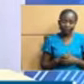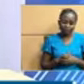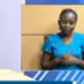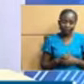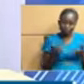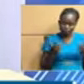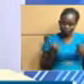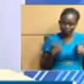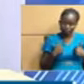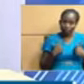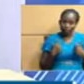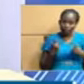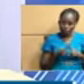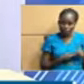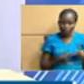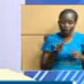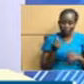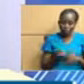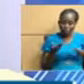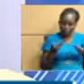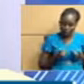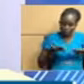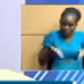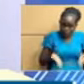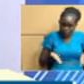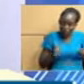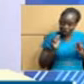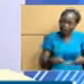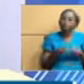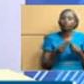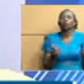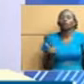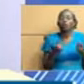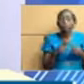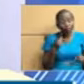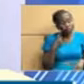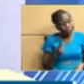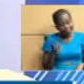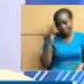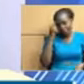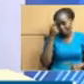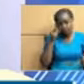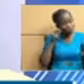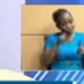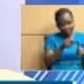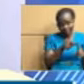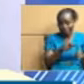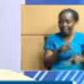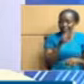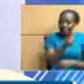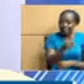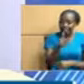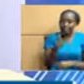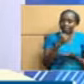actually things that the money we have now can fix. But if you look at government goals in every sector, they want to